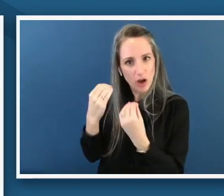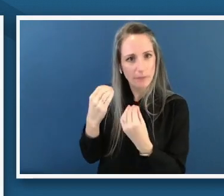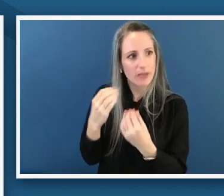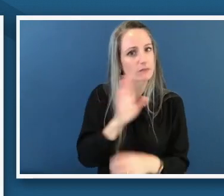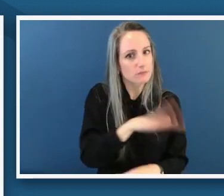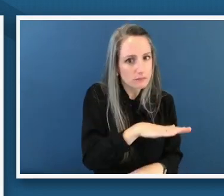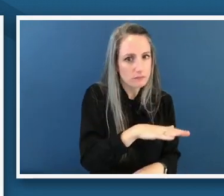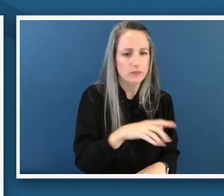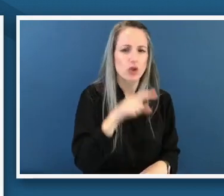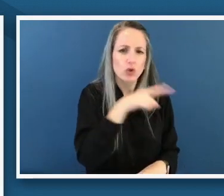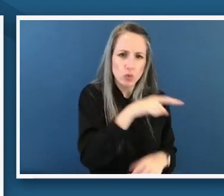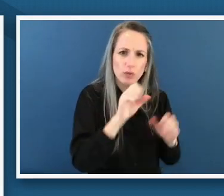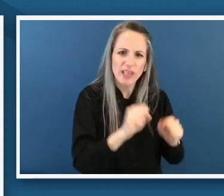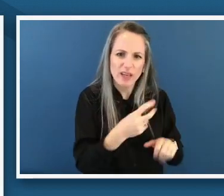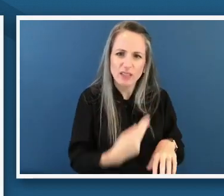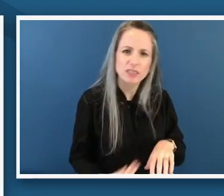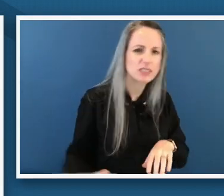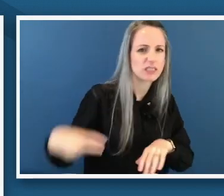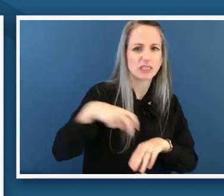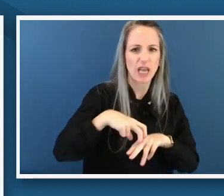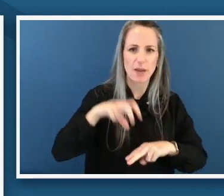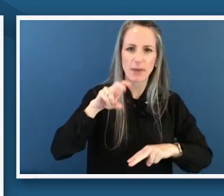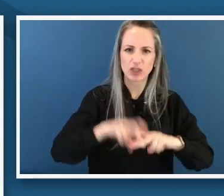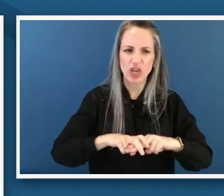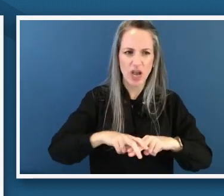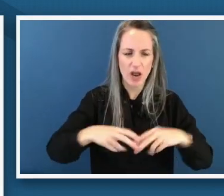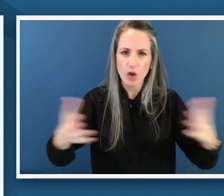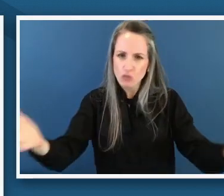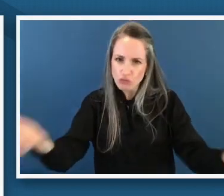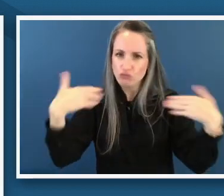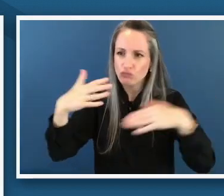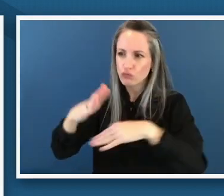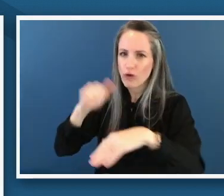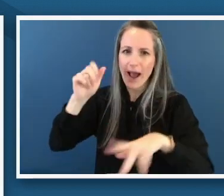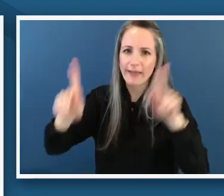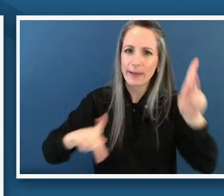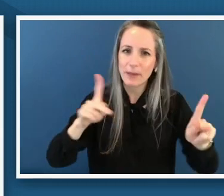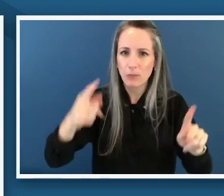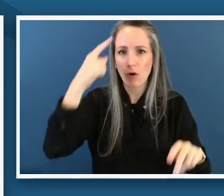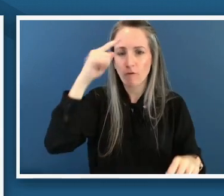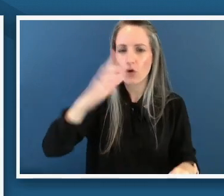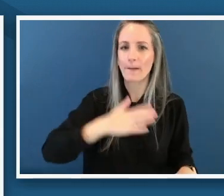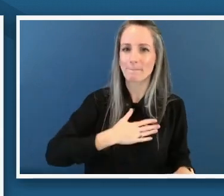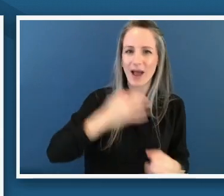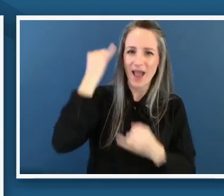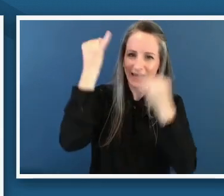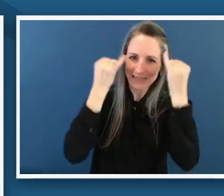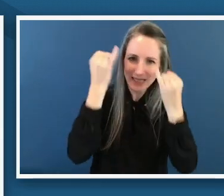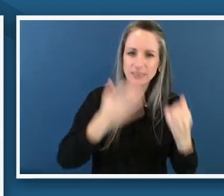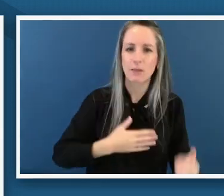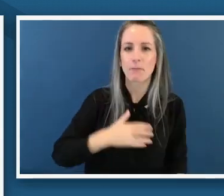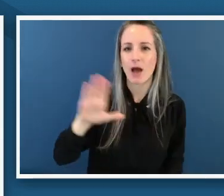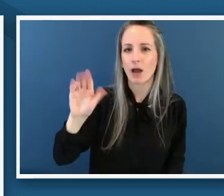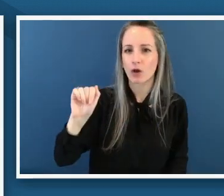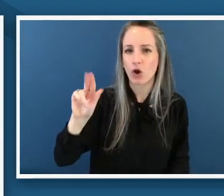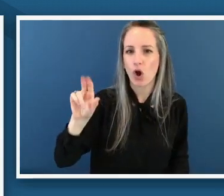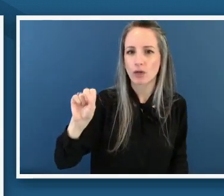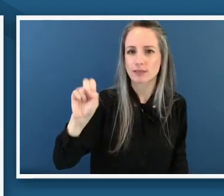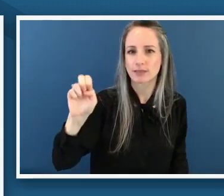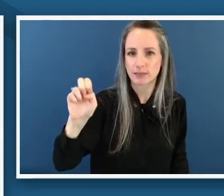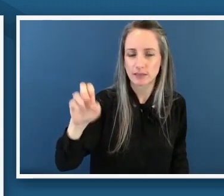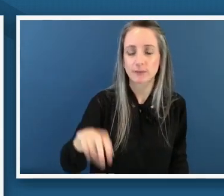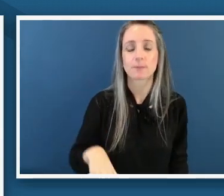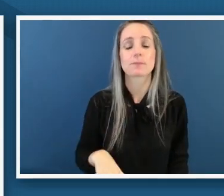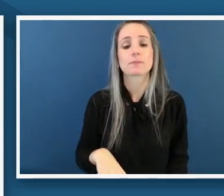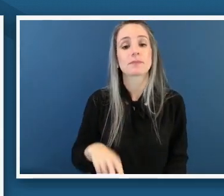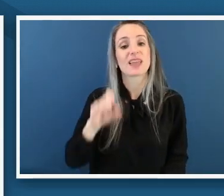on a chair and rally people to my cause. And if it wasn't for her, I would not be here with you today.